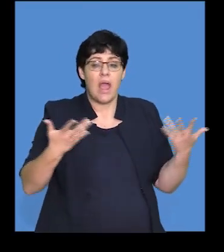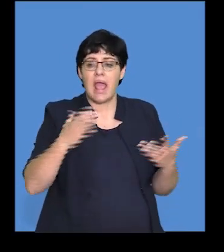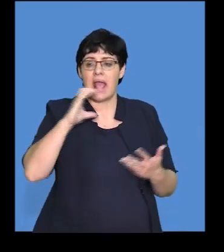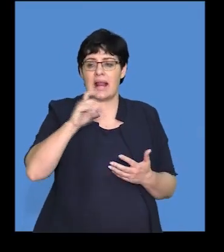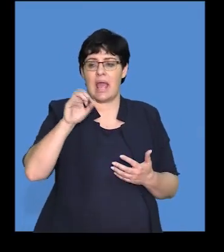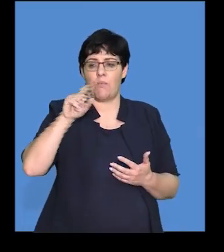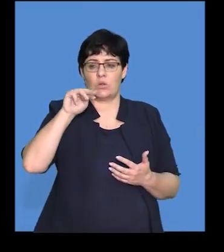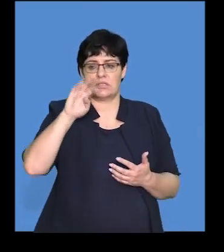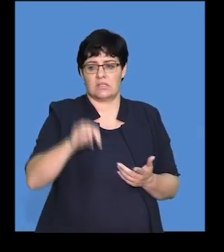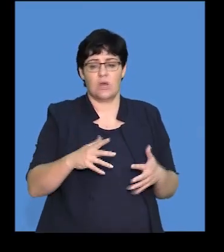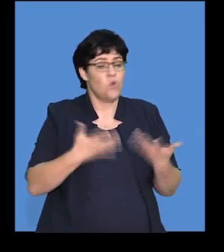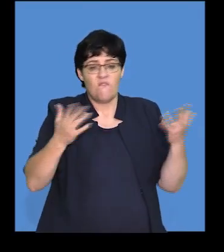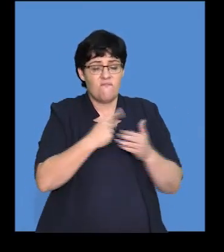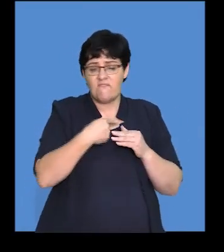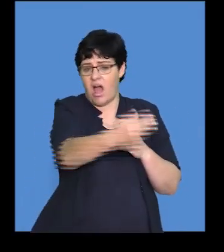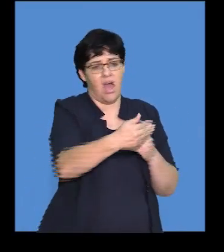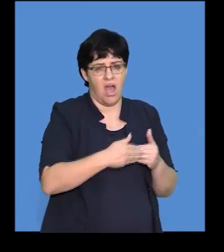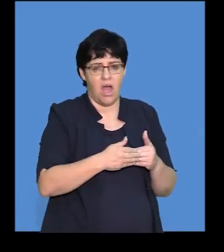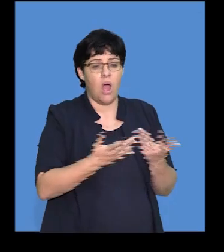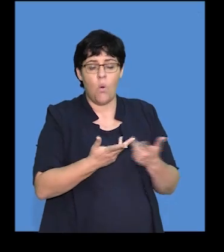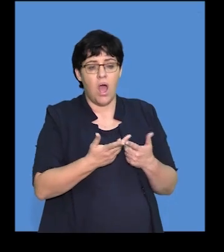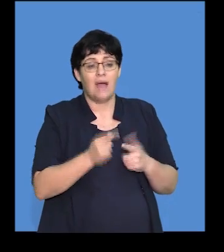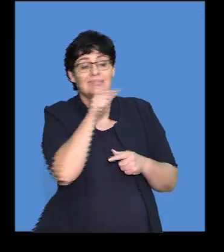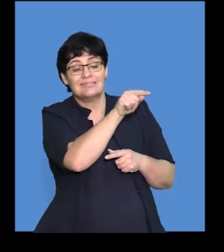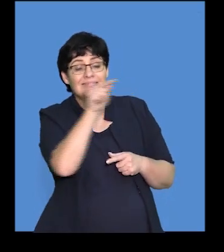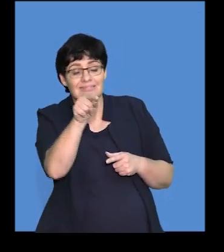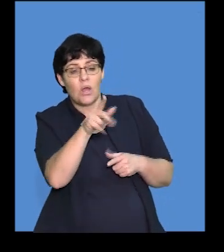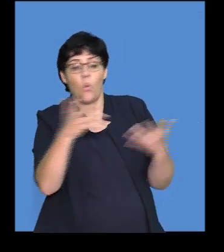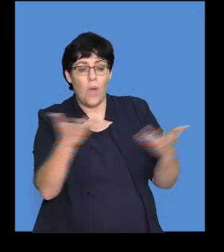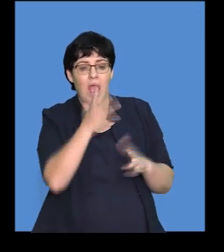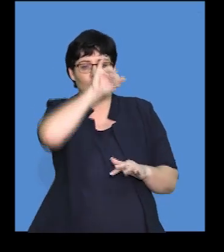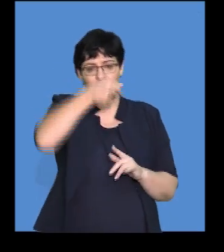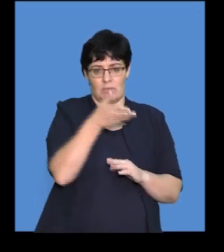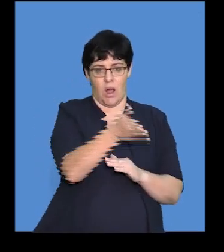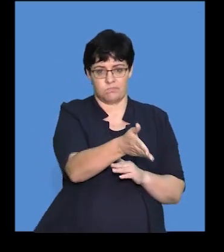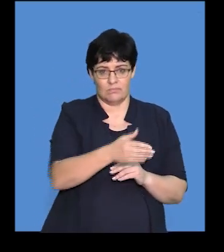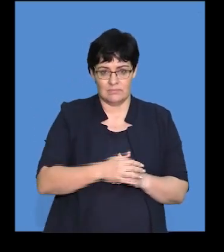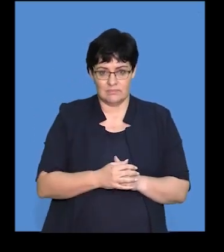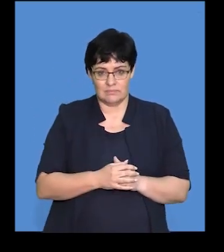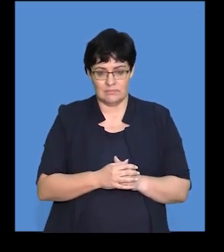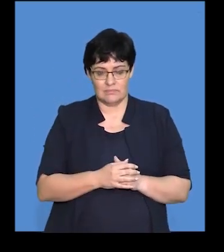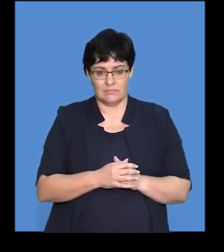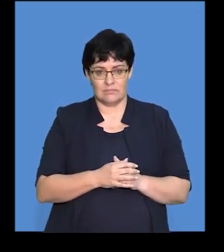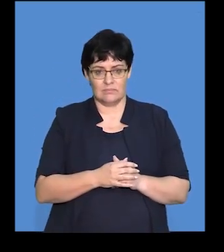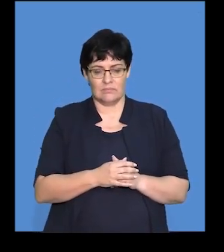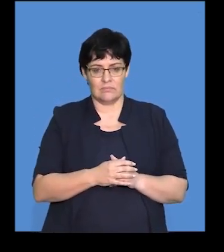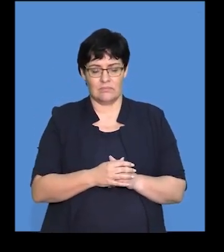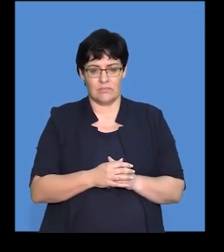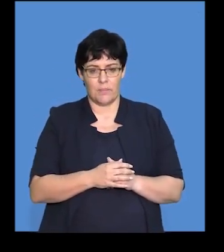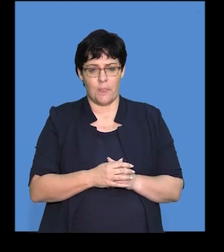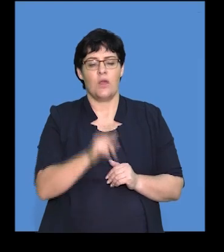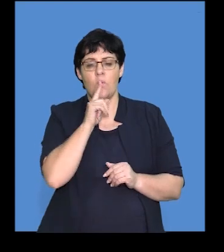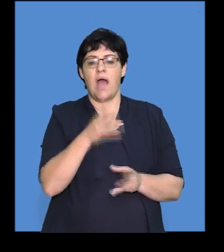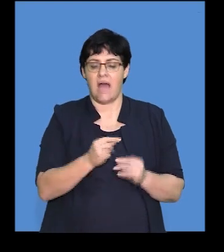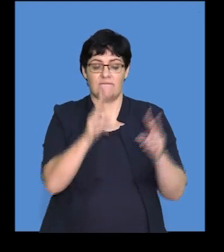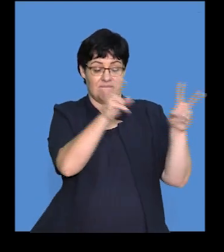not far from here. It is one of the places in Johannesburg. Now you may get an extract